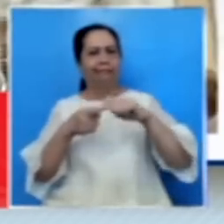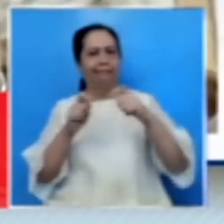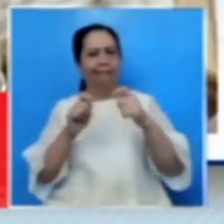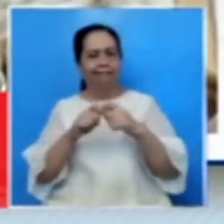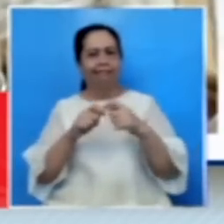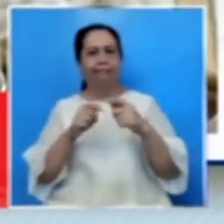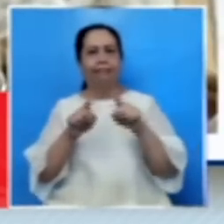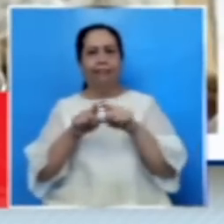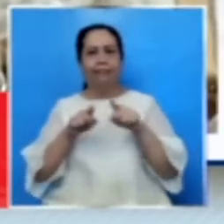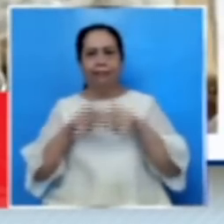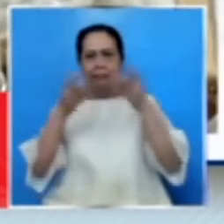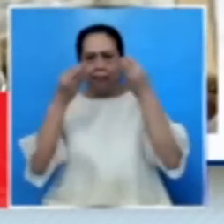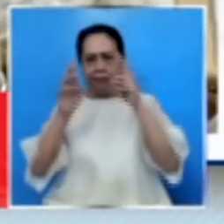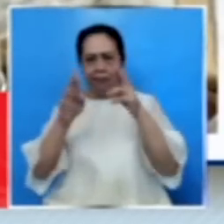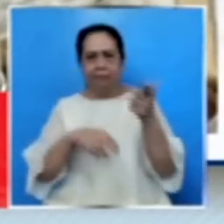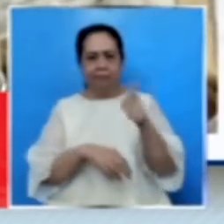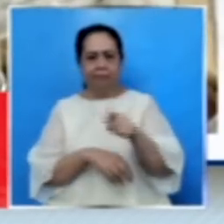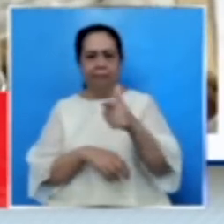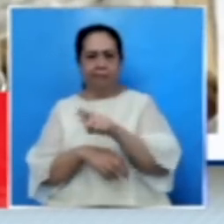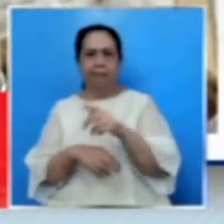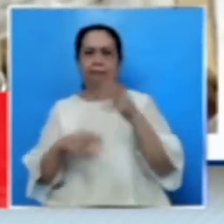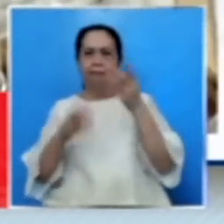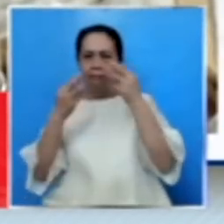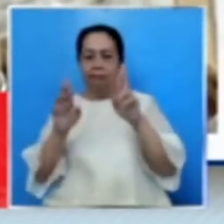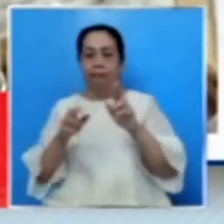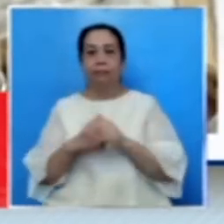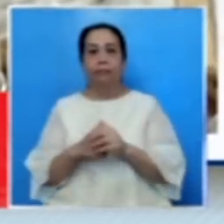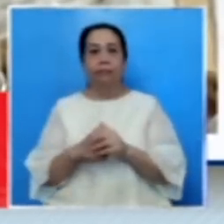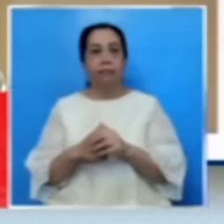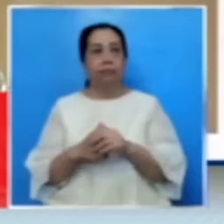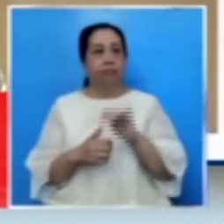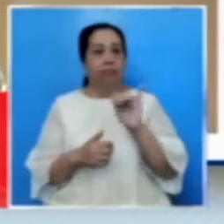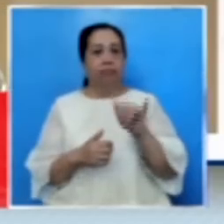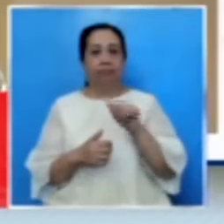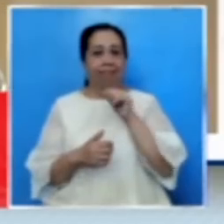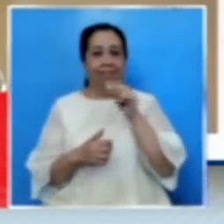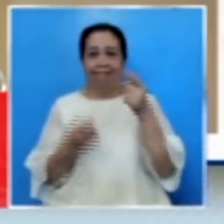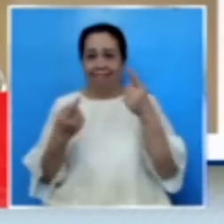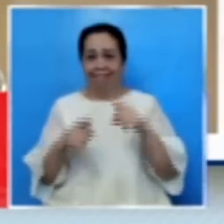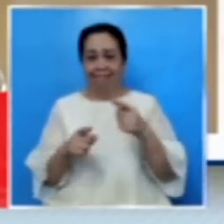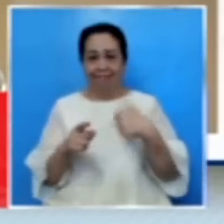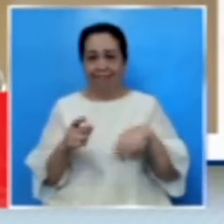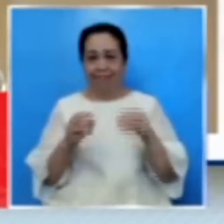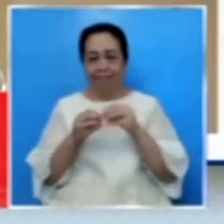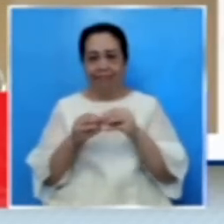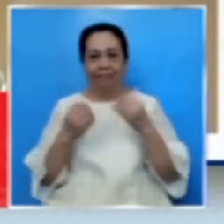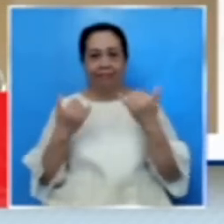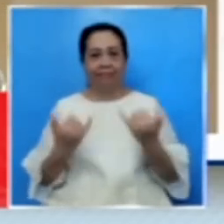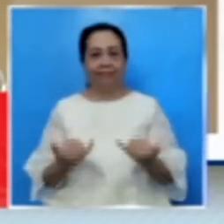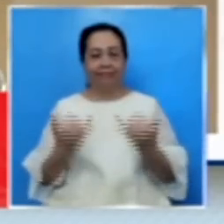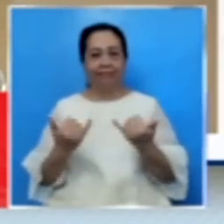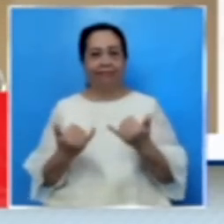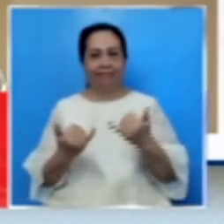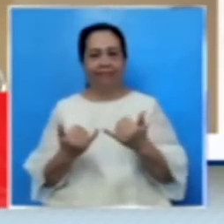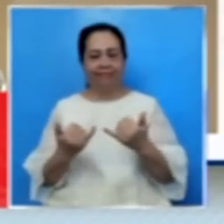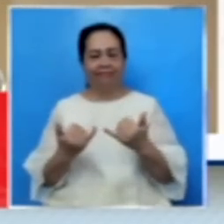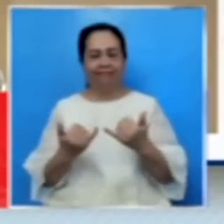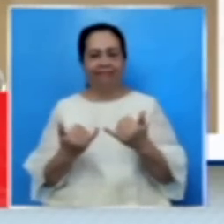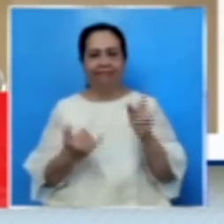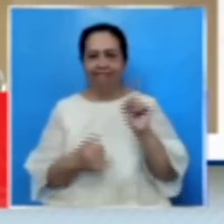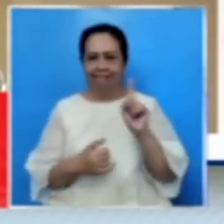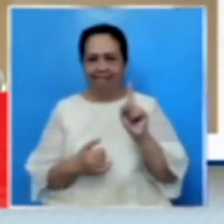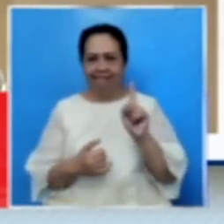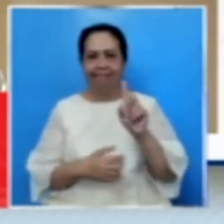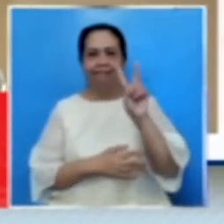mayor. That will not happen anymore. I am now the vice